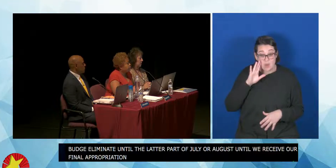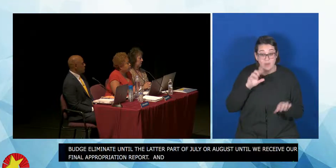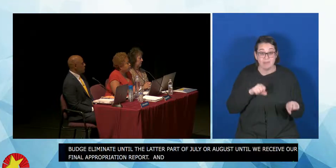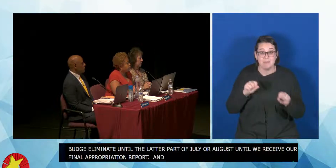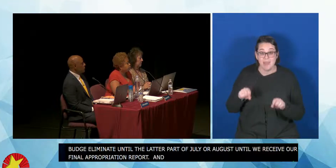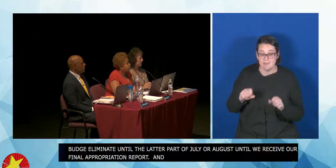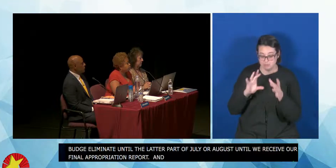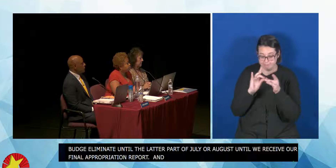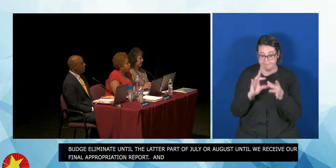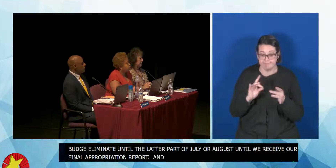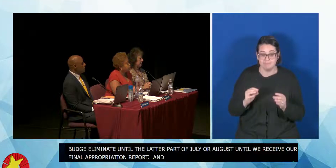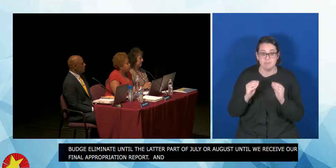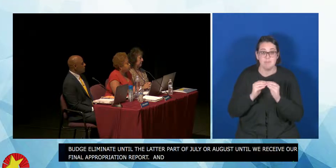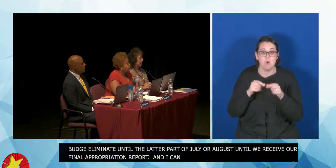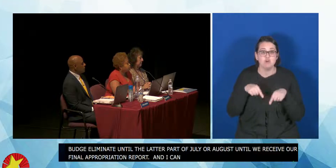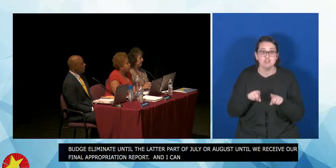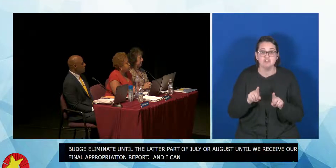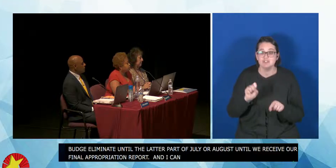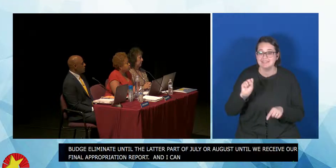meeting.